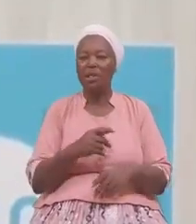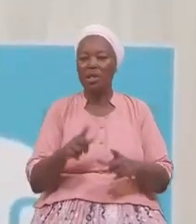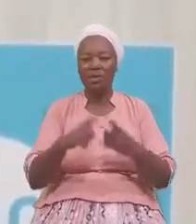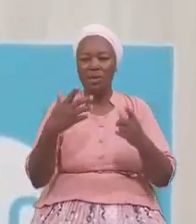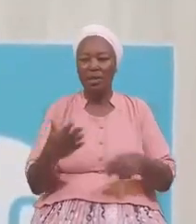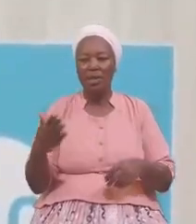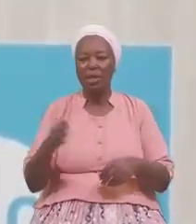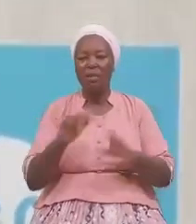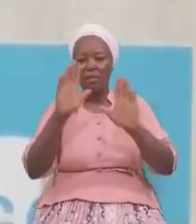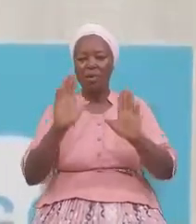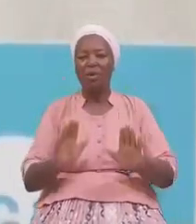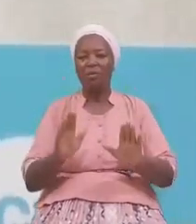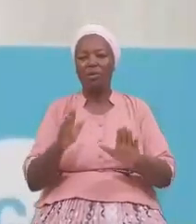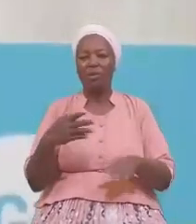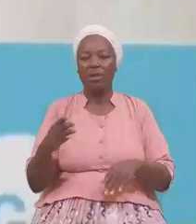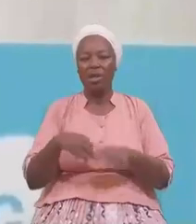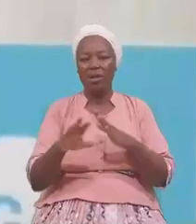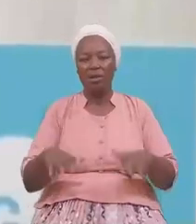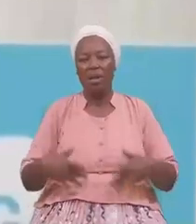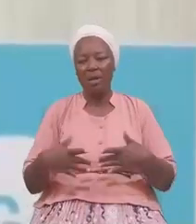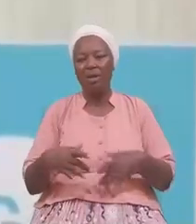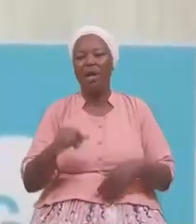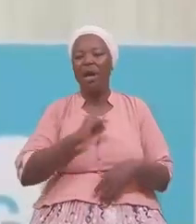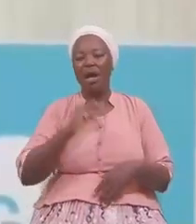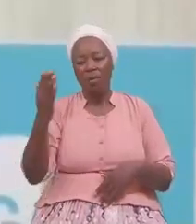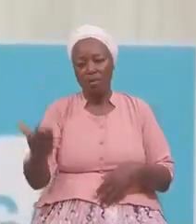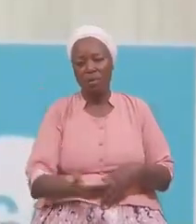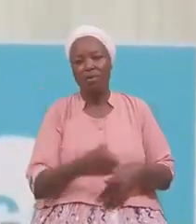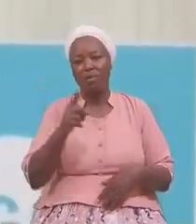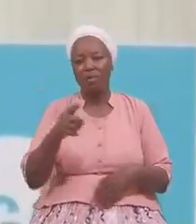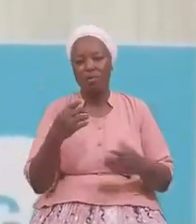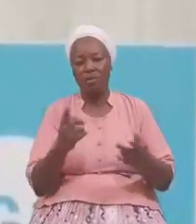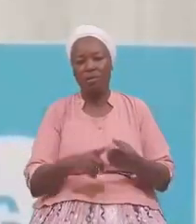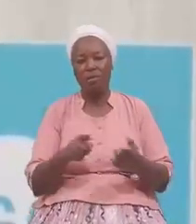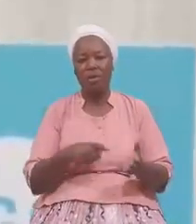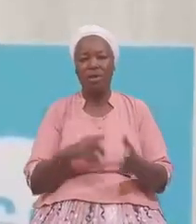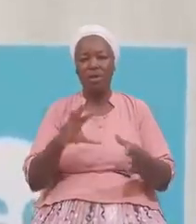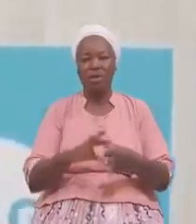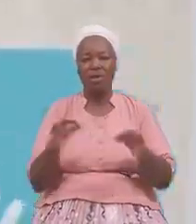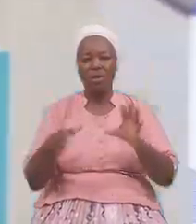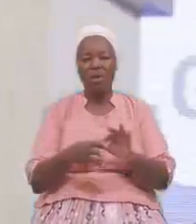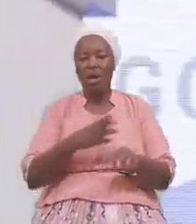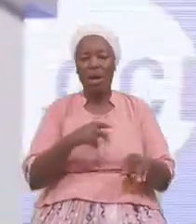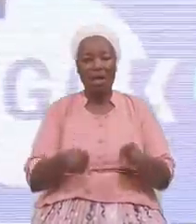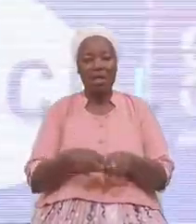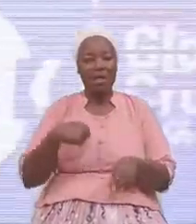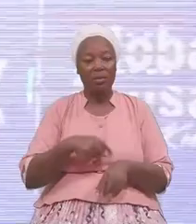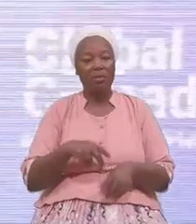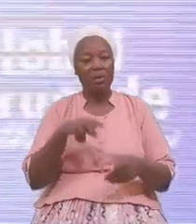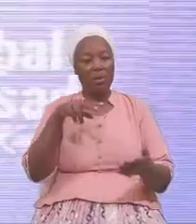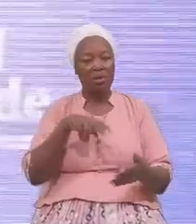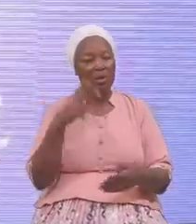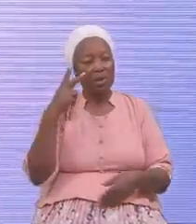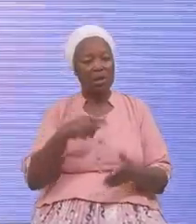incredible, miraculous in your life. I welcome you to this story. And as we look at this